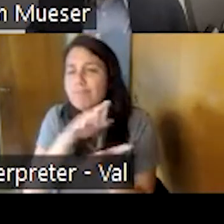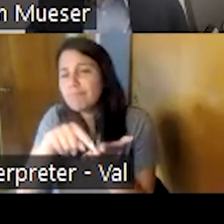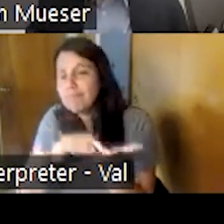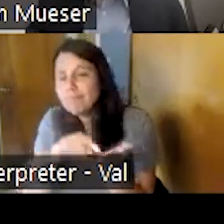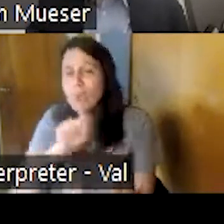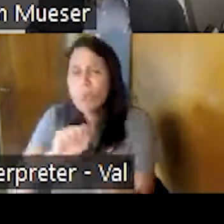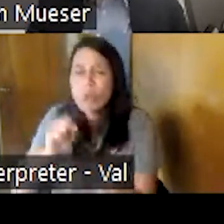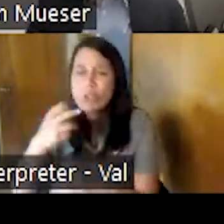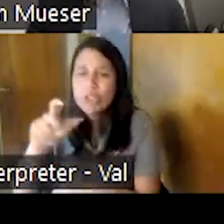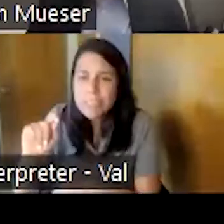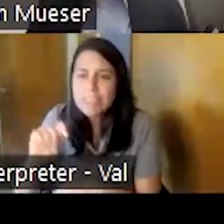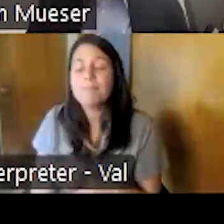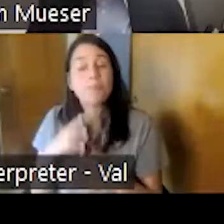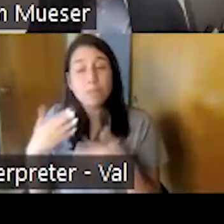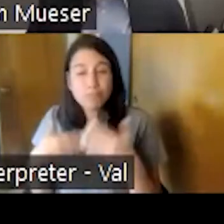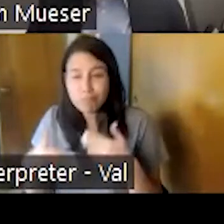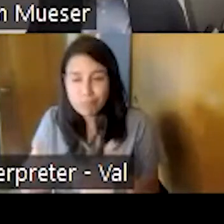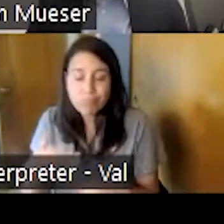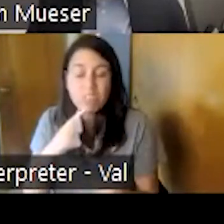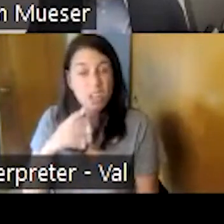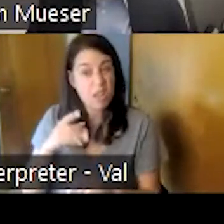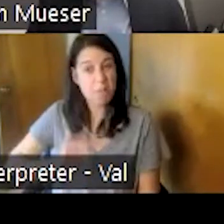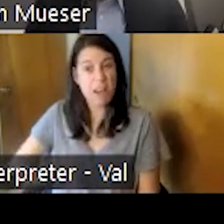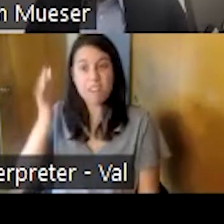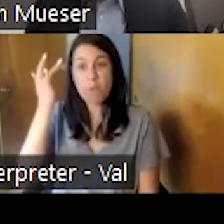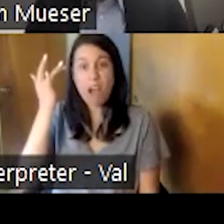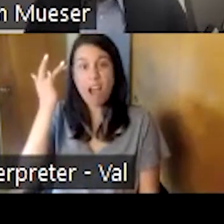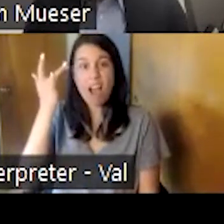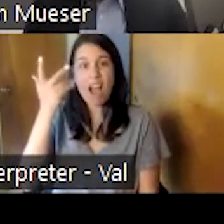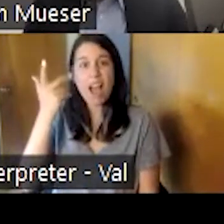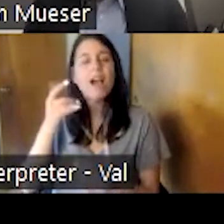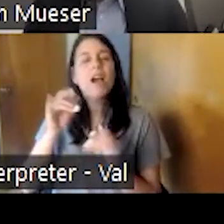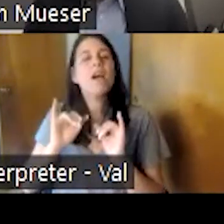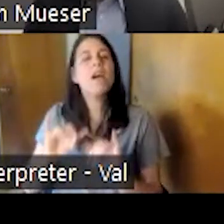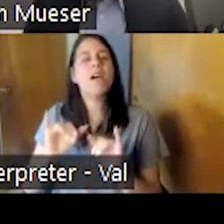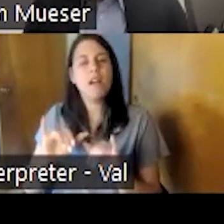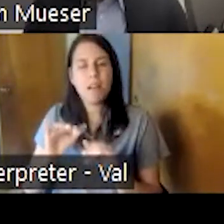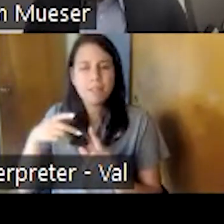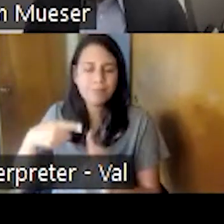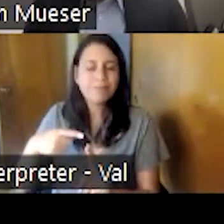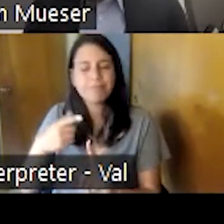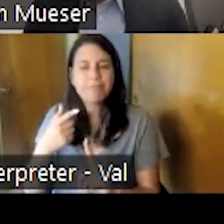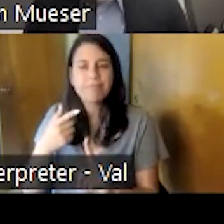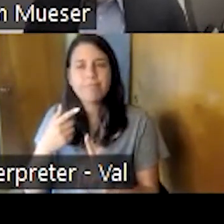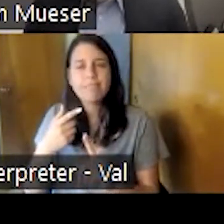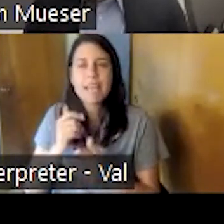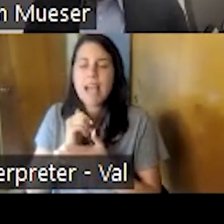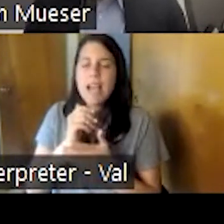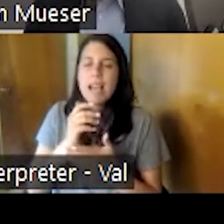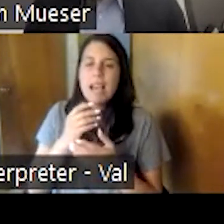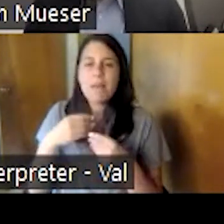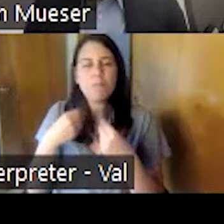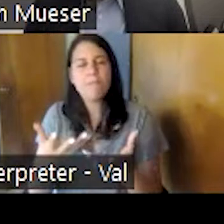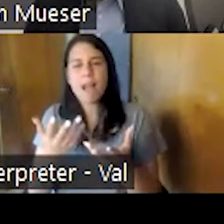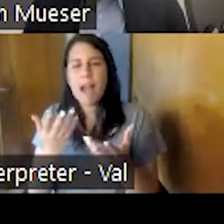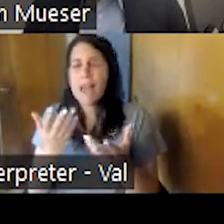that the benefit of this is that education about PTSD provides a kind of an adaptive and